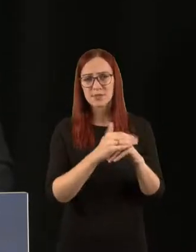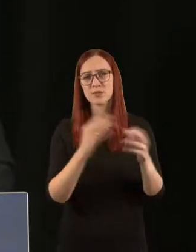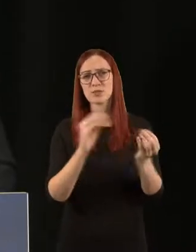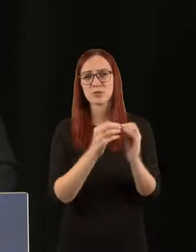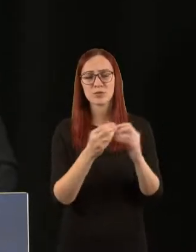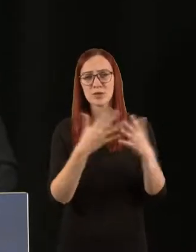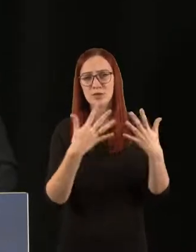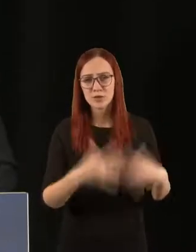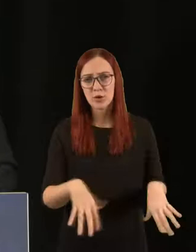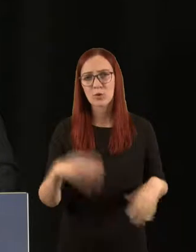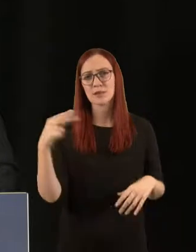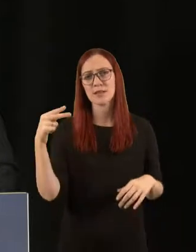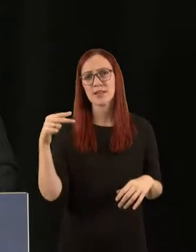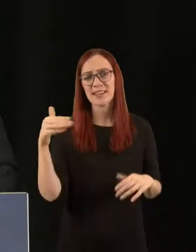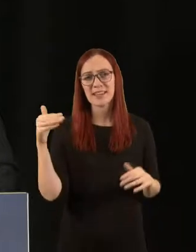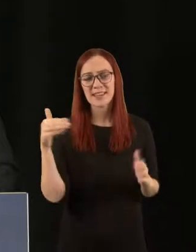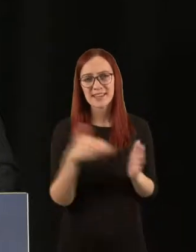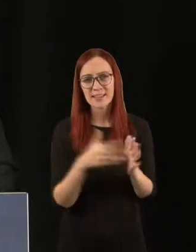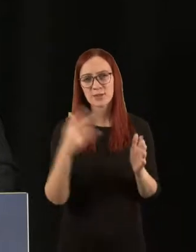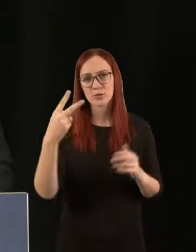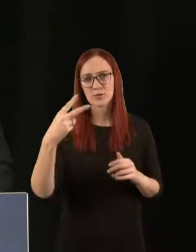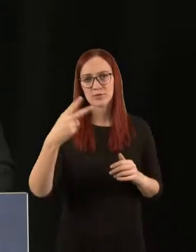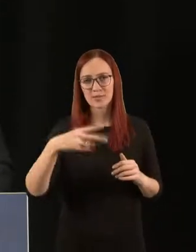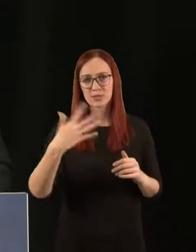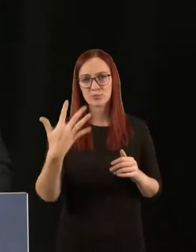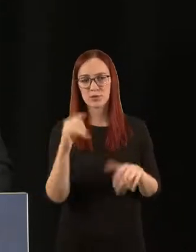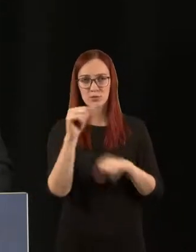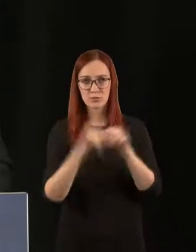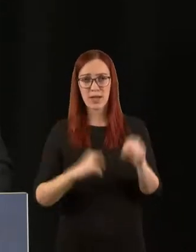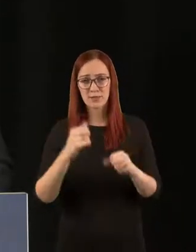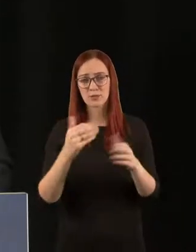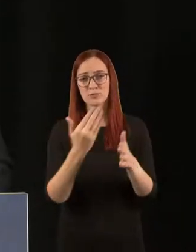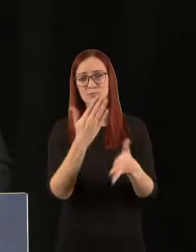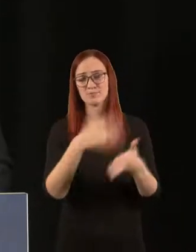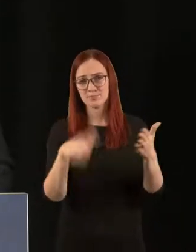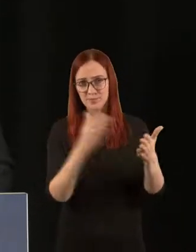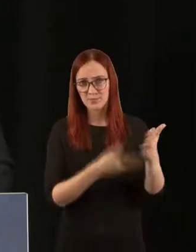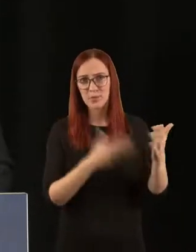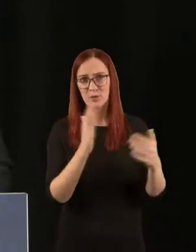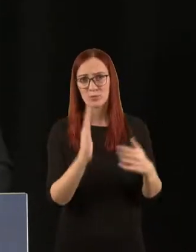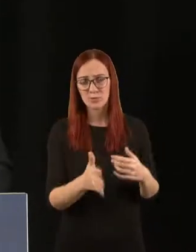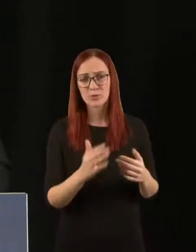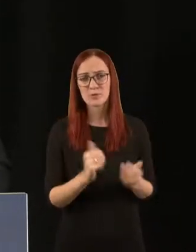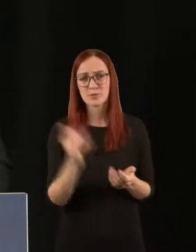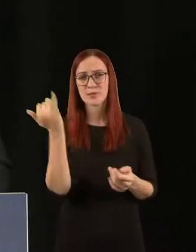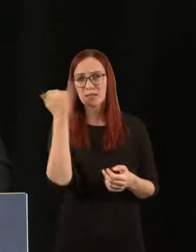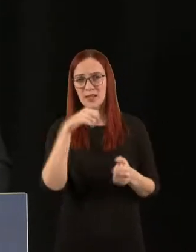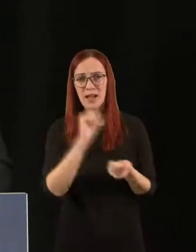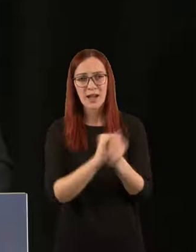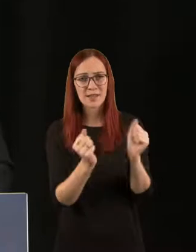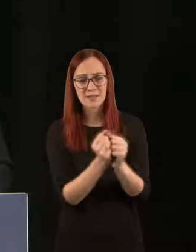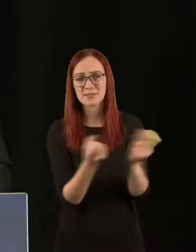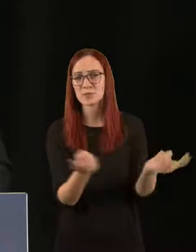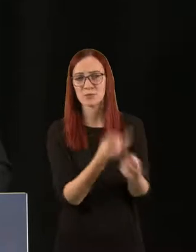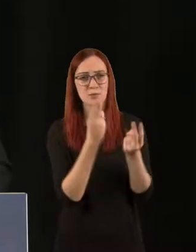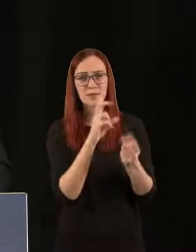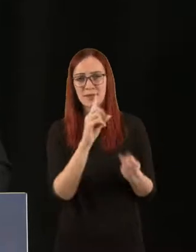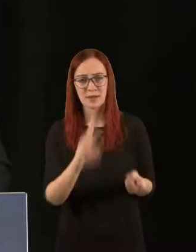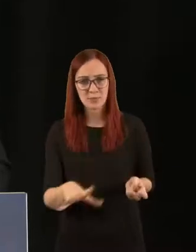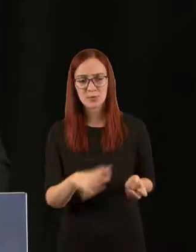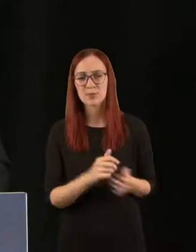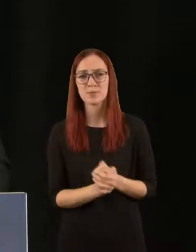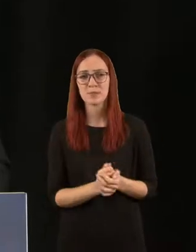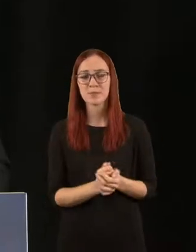130,000 tons is burnt by the Akmenė cement factory. But there is an agreement that